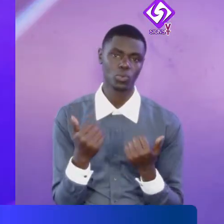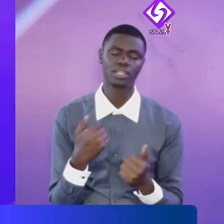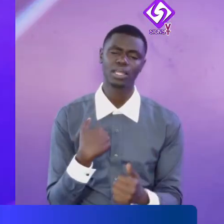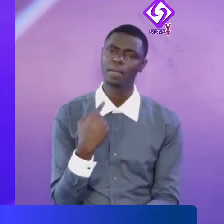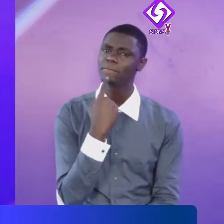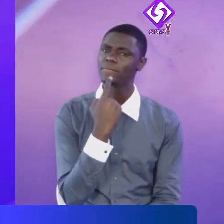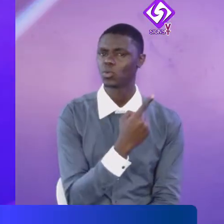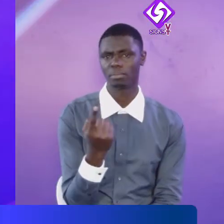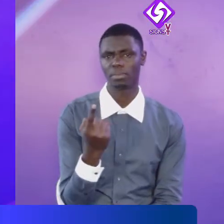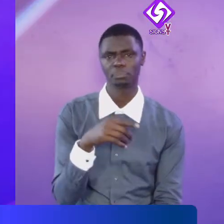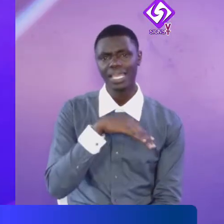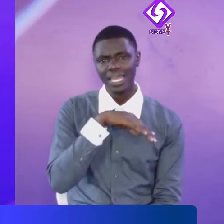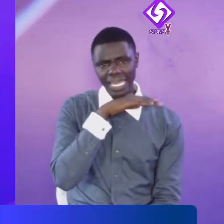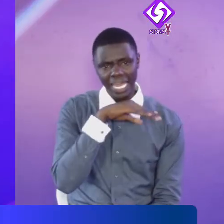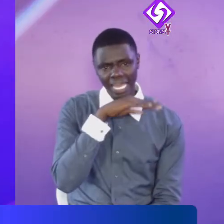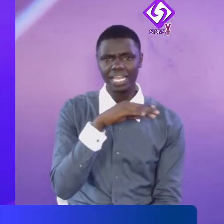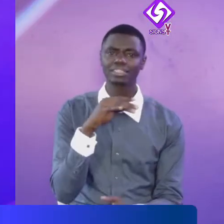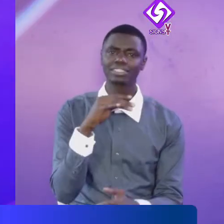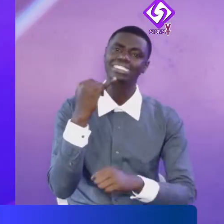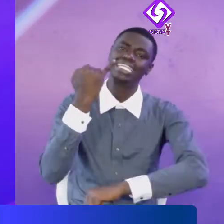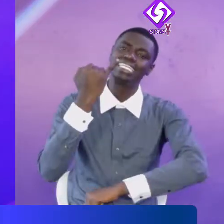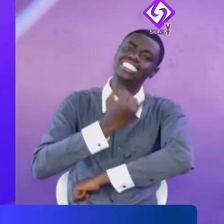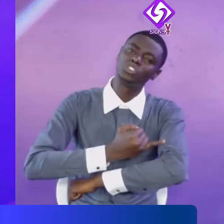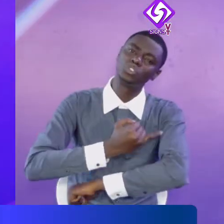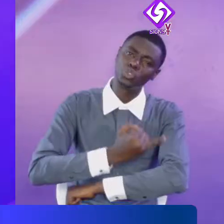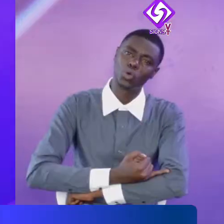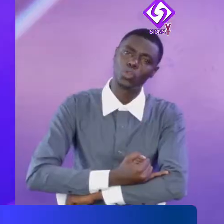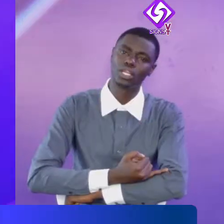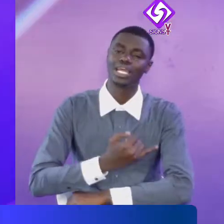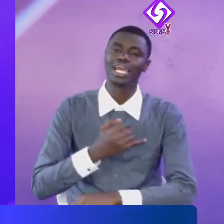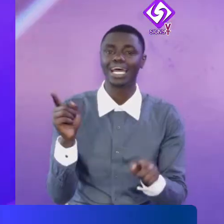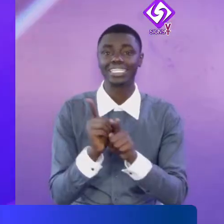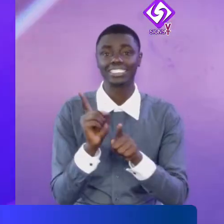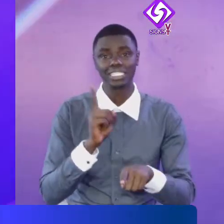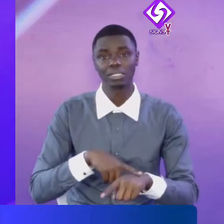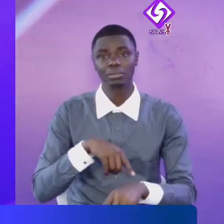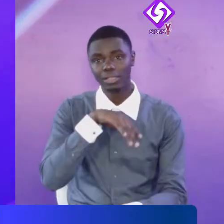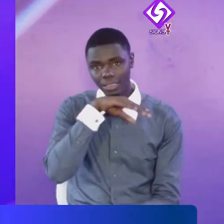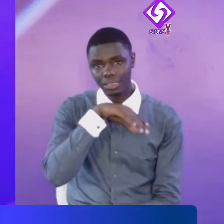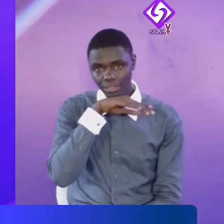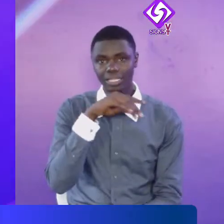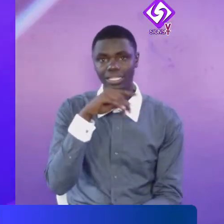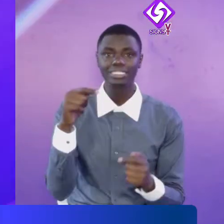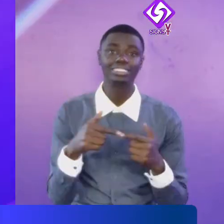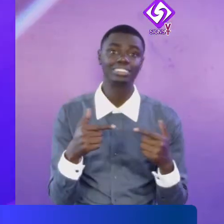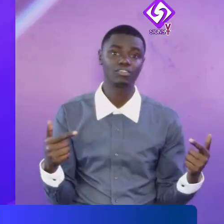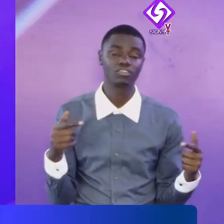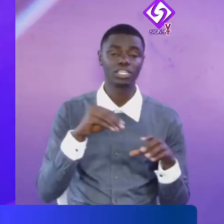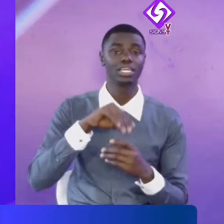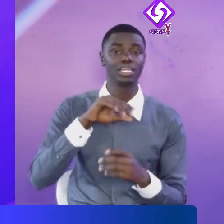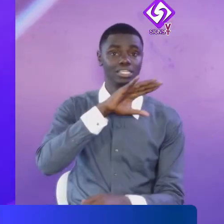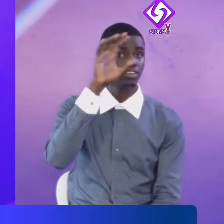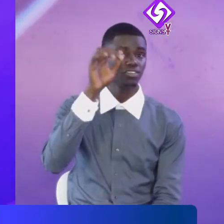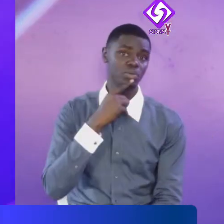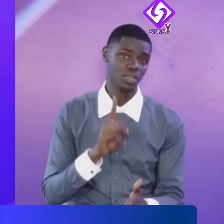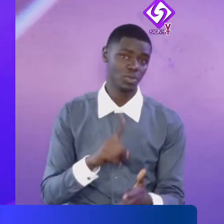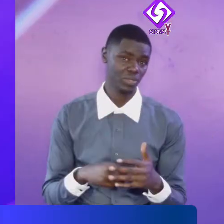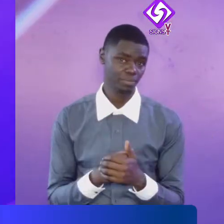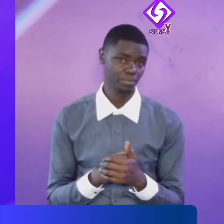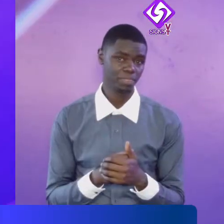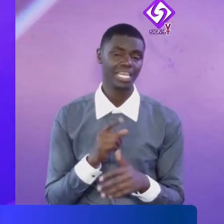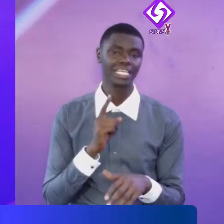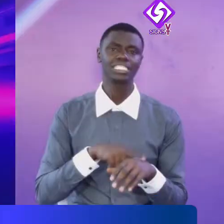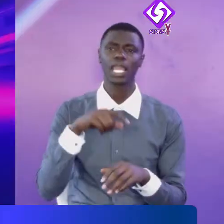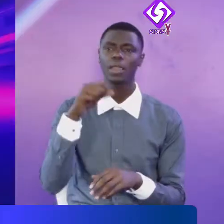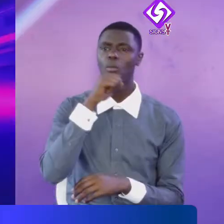what, Raila Odinga is an institution. At the same time, Raila Odinga is a library. You know, in Africa we said that when old